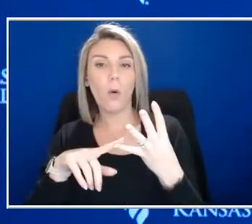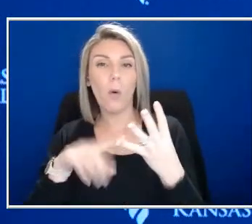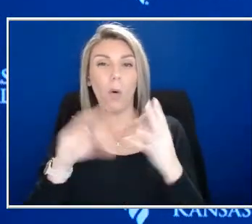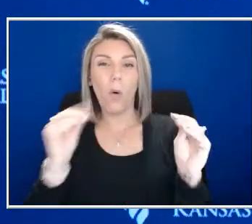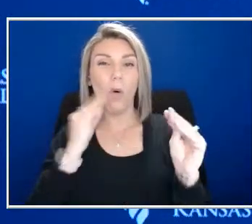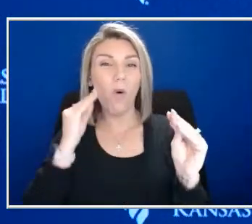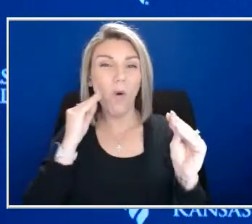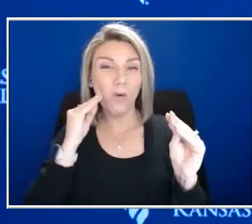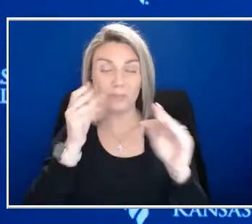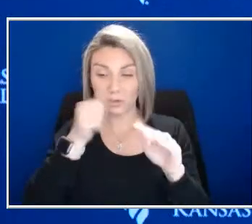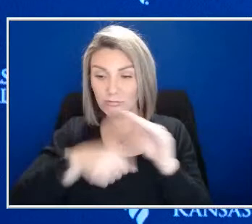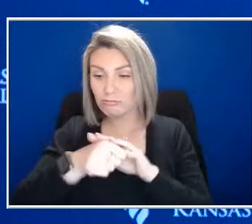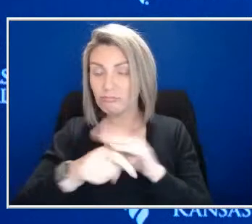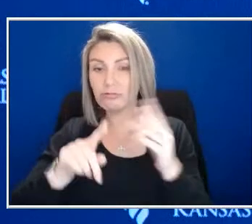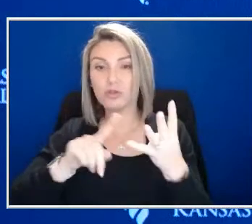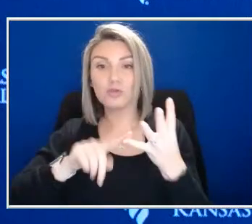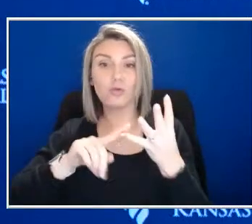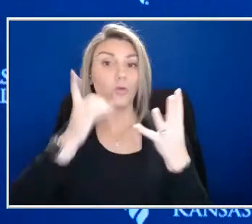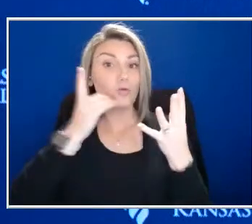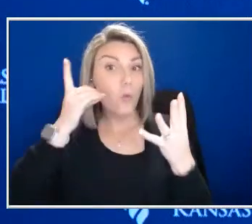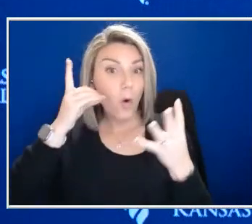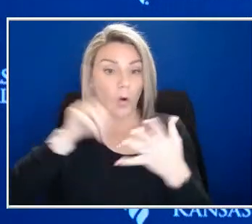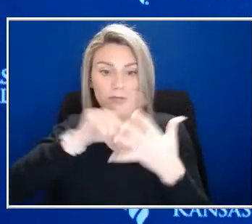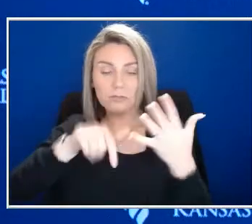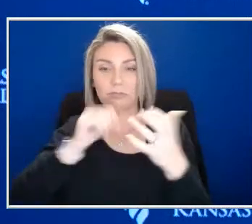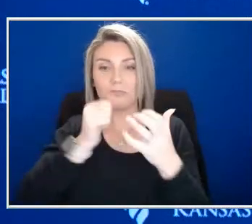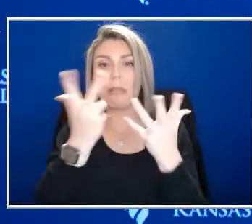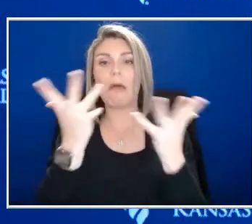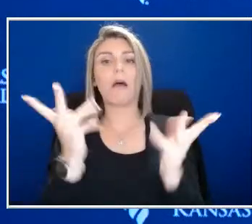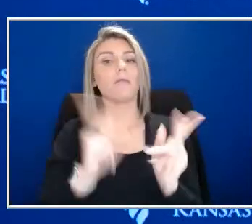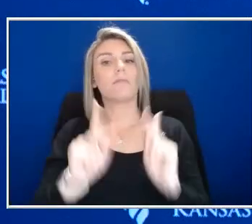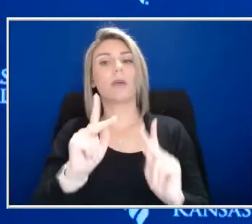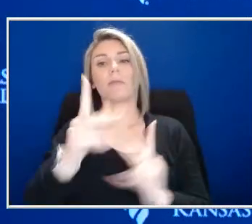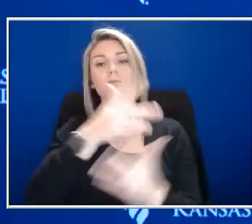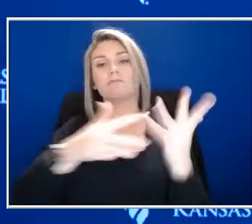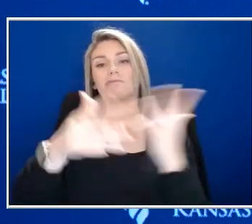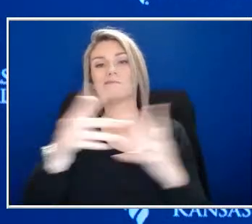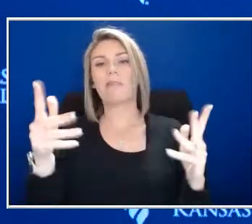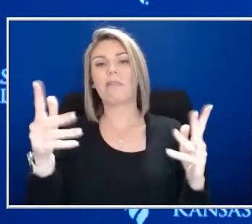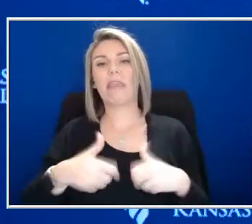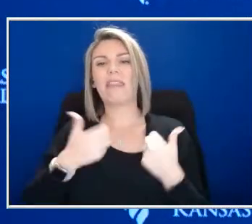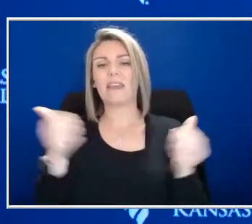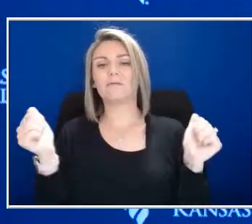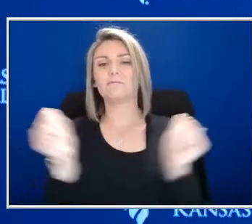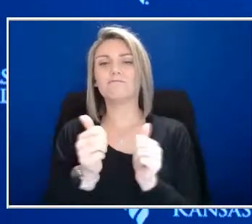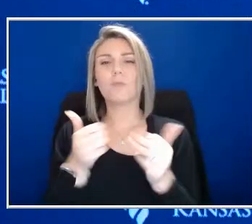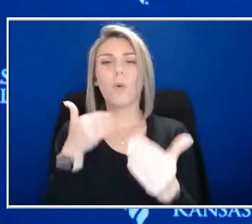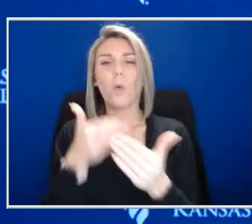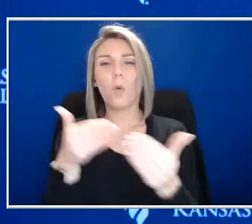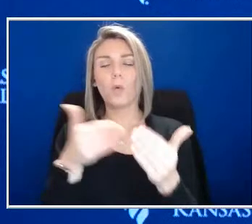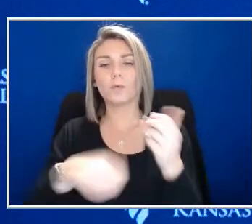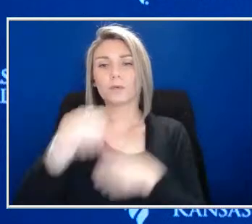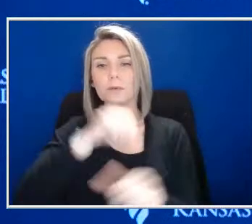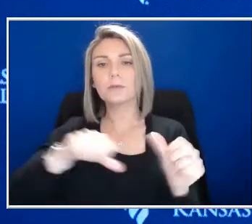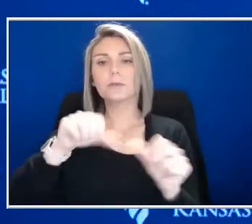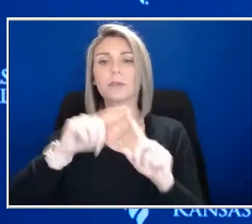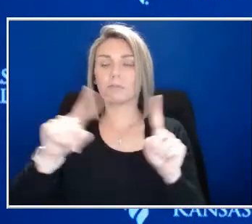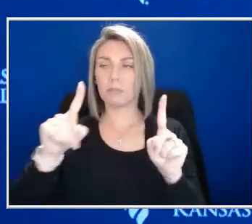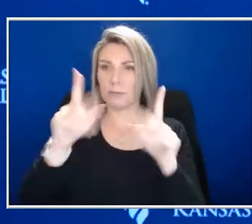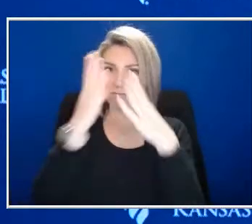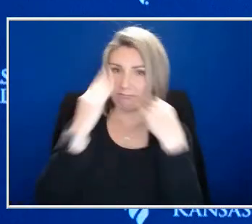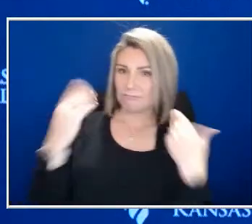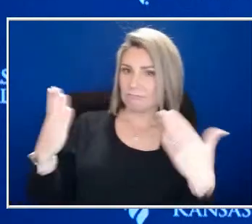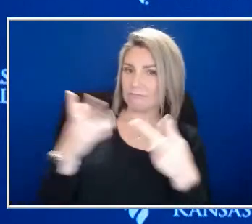even dormitories where there are just a lot of people who are living close together. So it is vitally important to keep the public aware, be